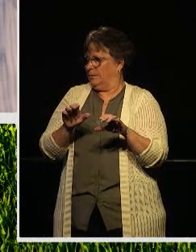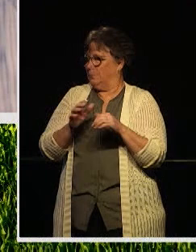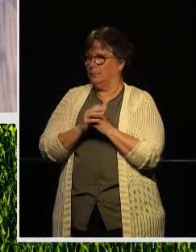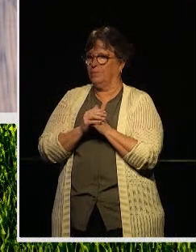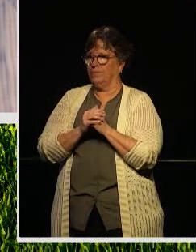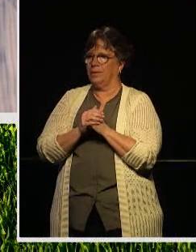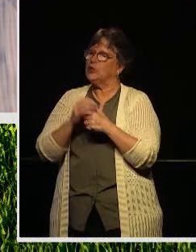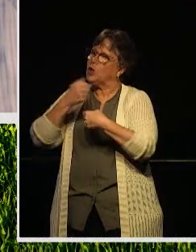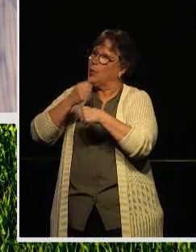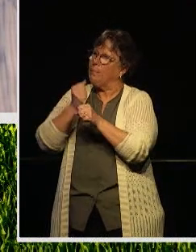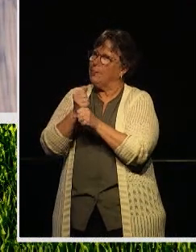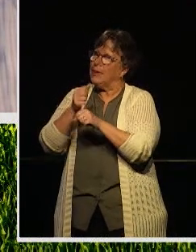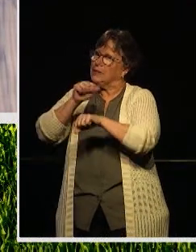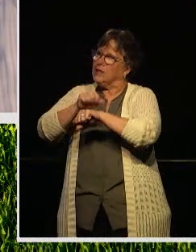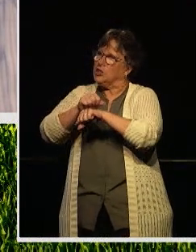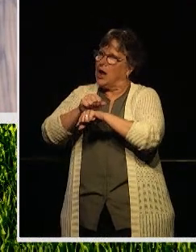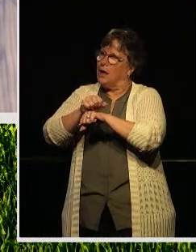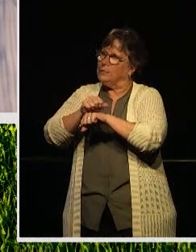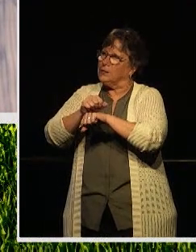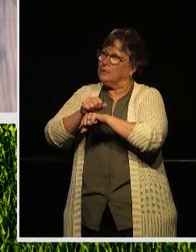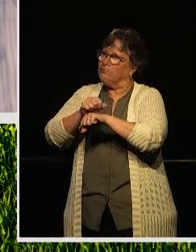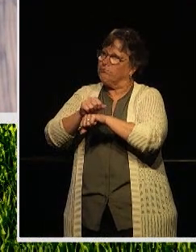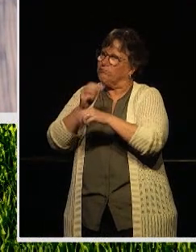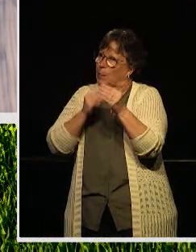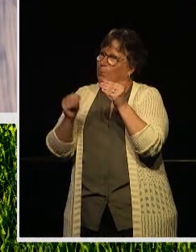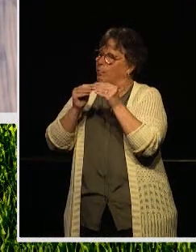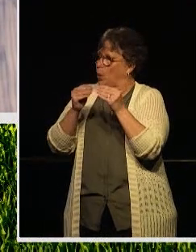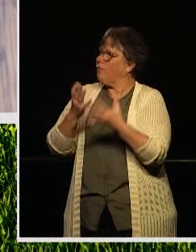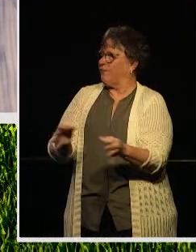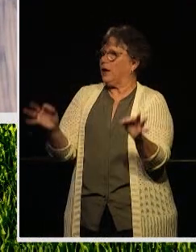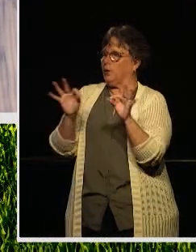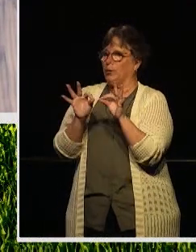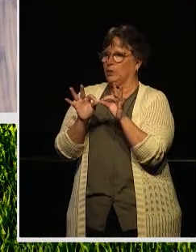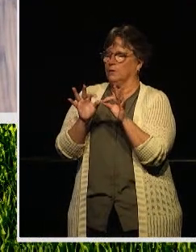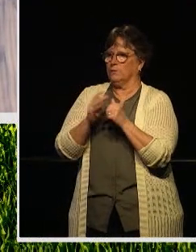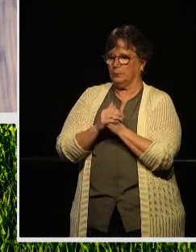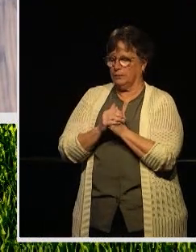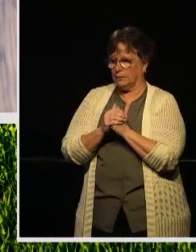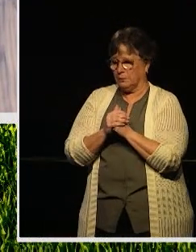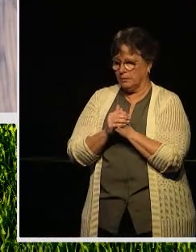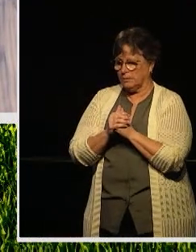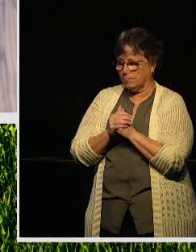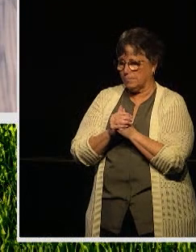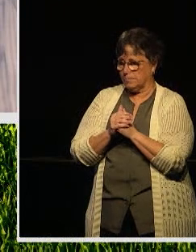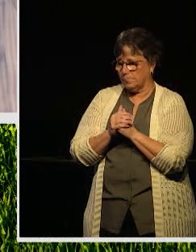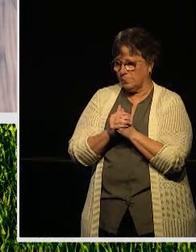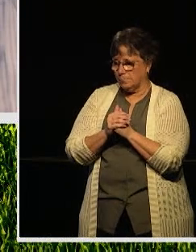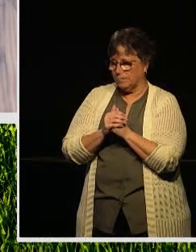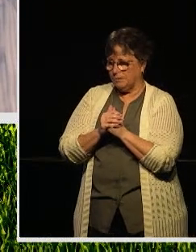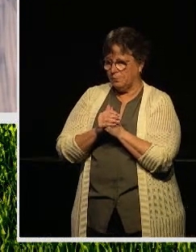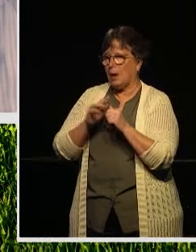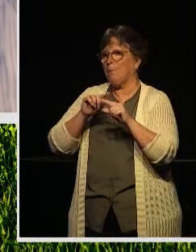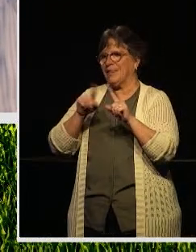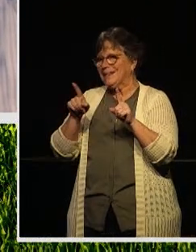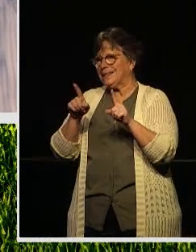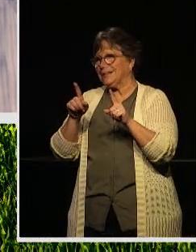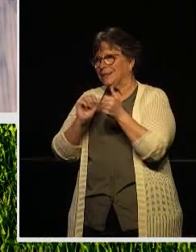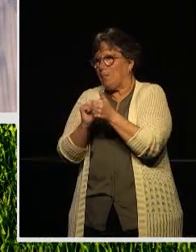higher value. I think that would be the main thing that I would add. But this is beyond ag, right? This is in different